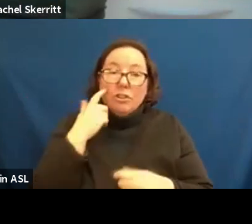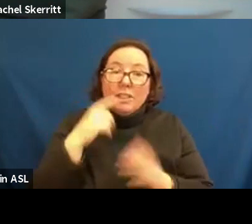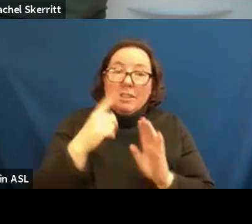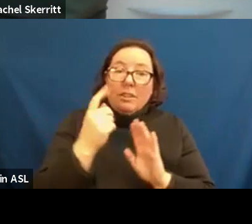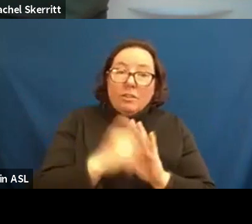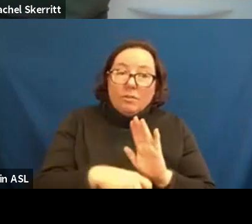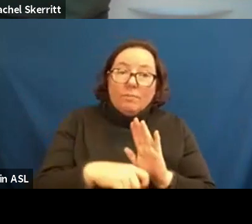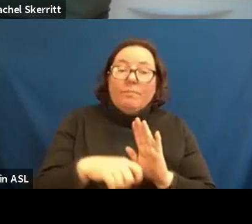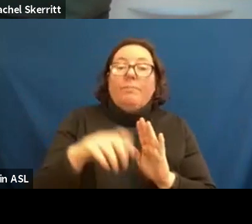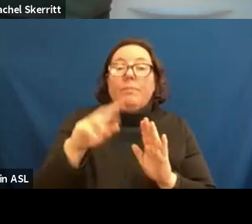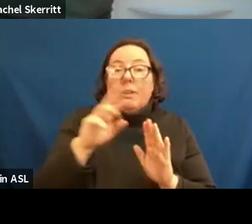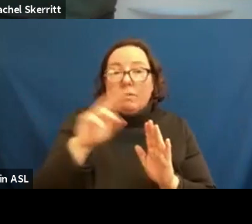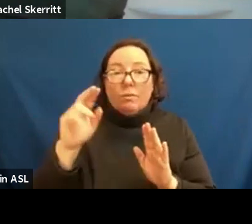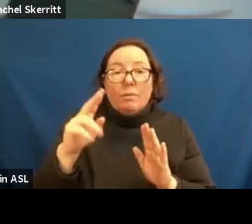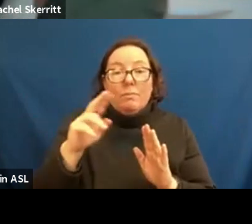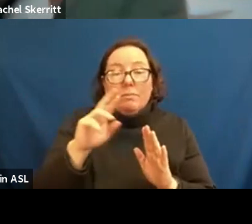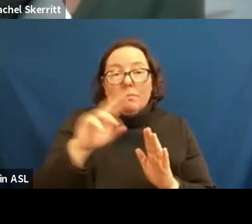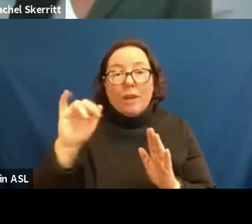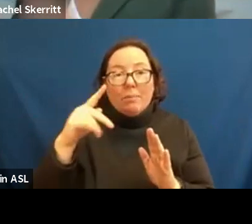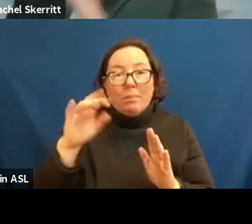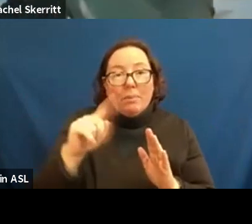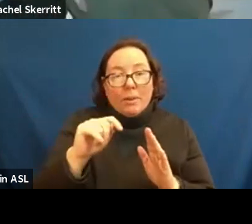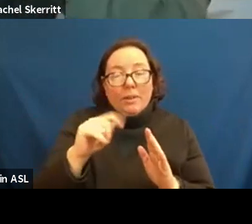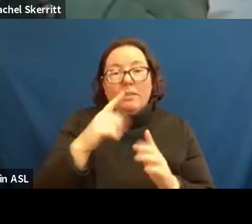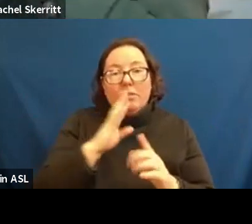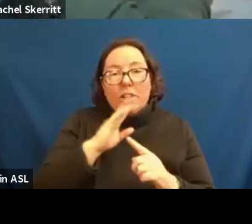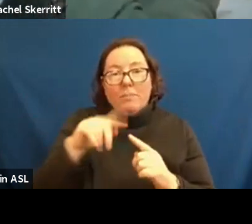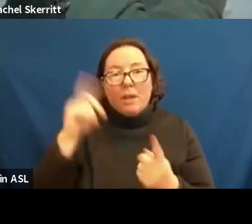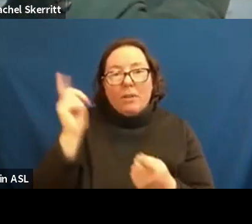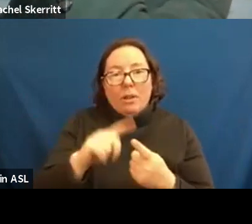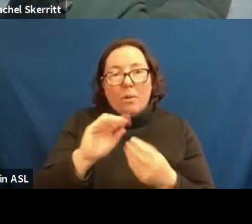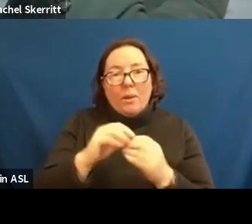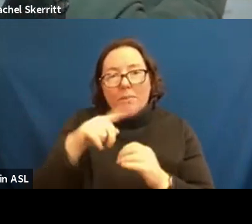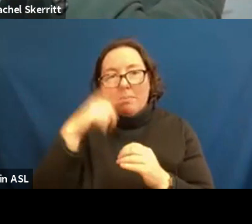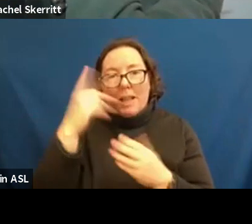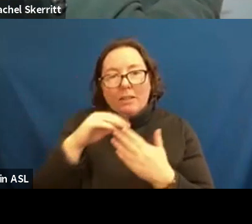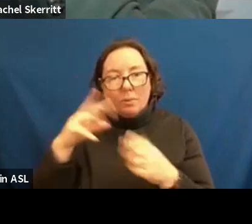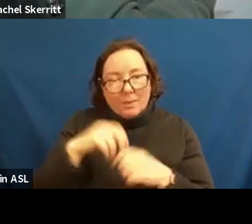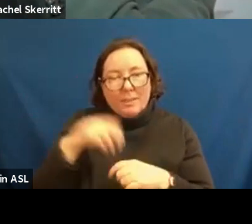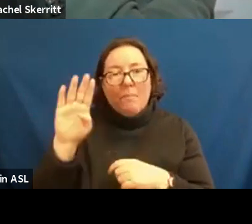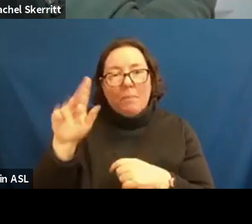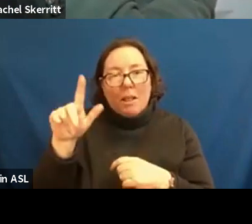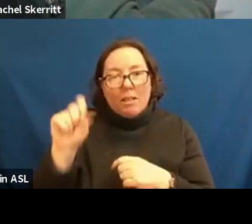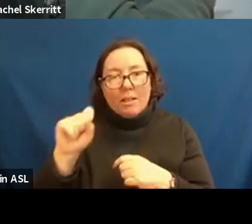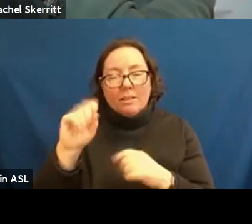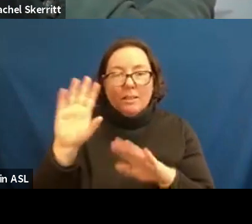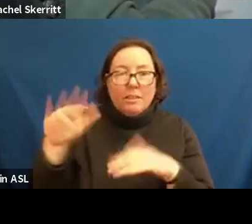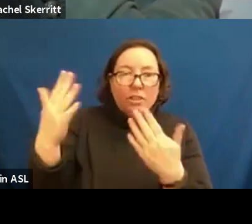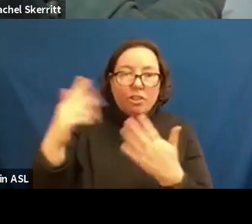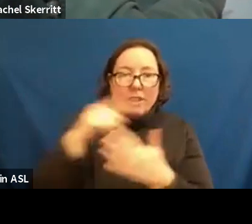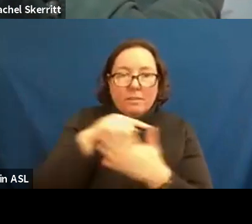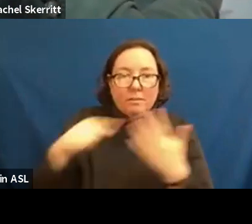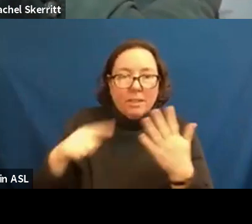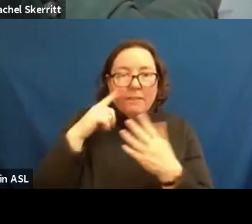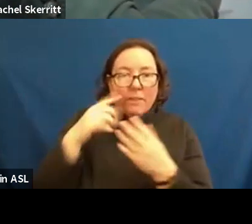that addresses the relatively low number of Black students enrolled at BLS and makes specific suggestions for remedying the problem.